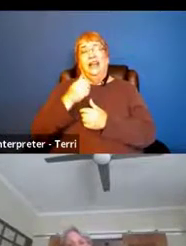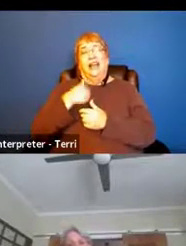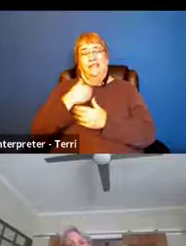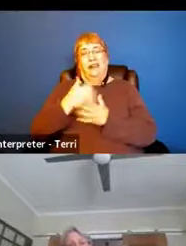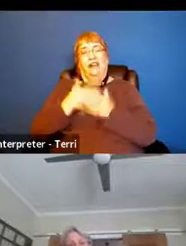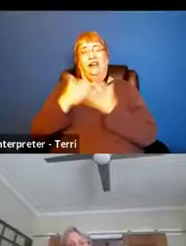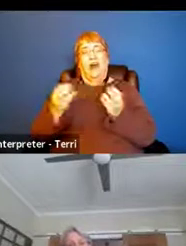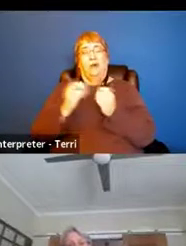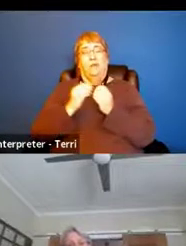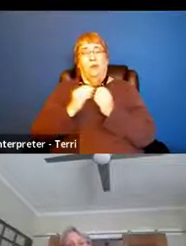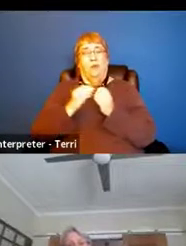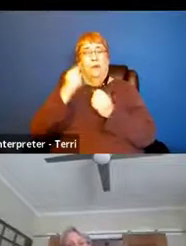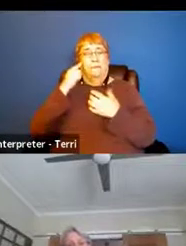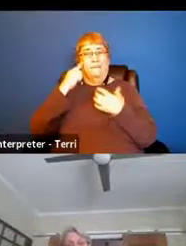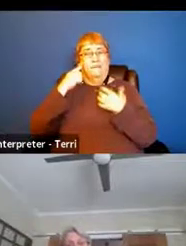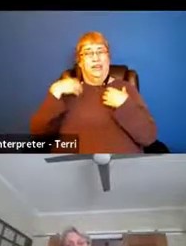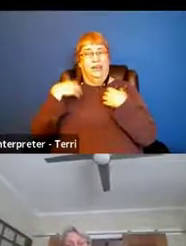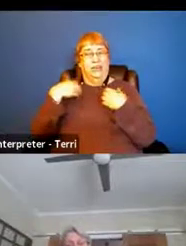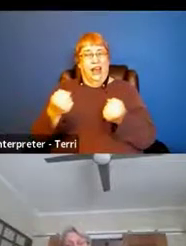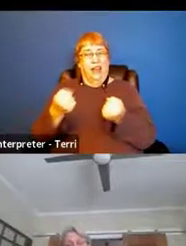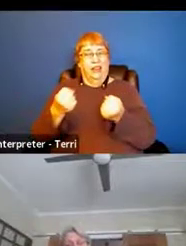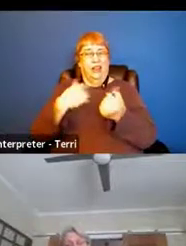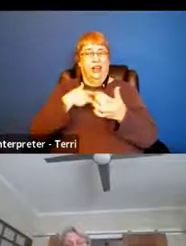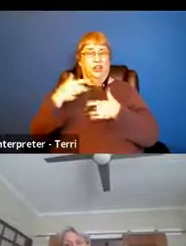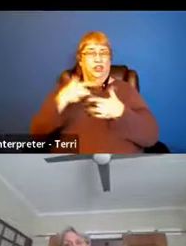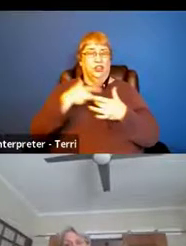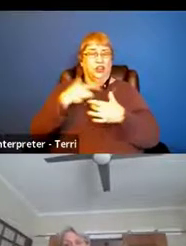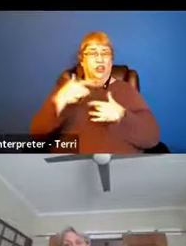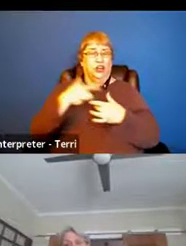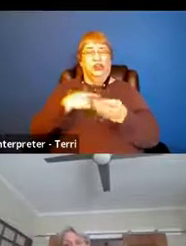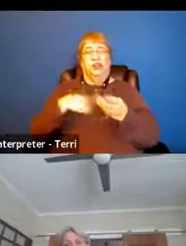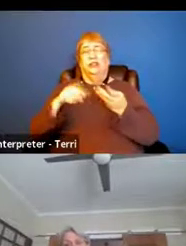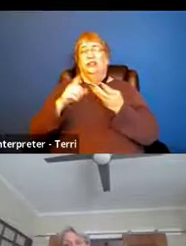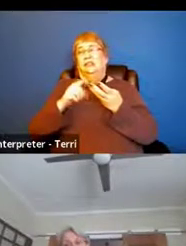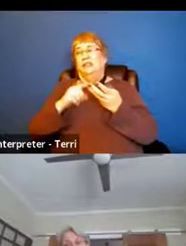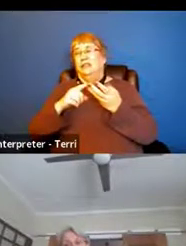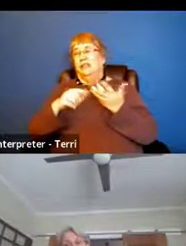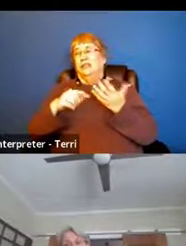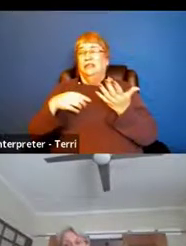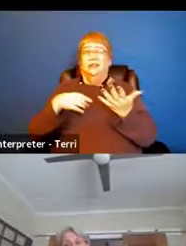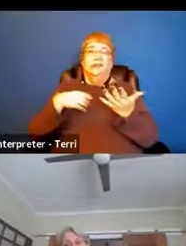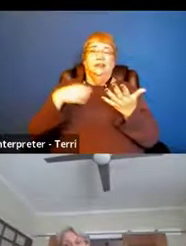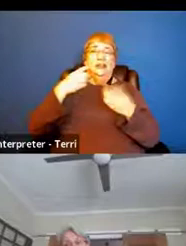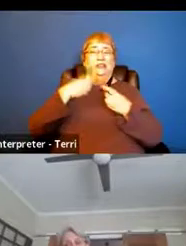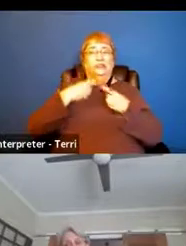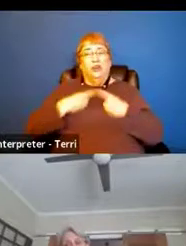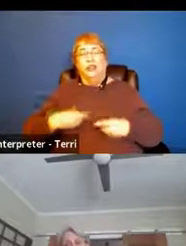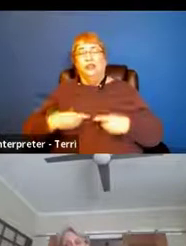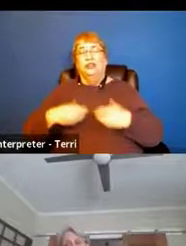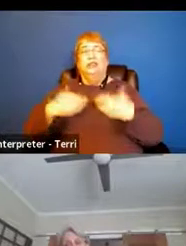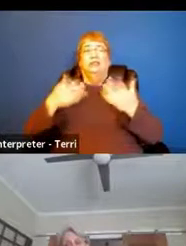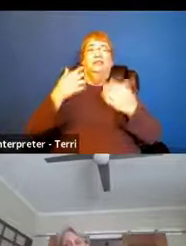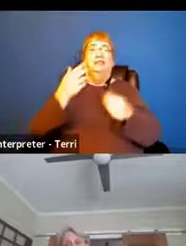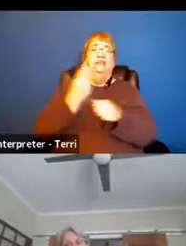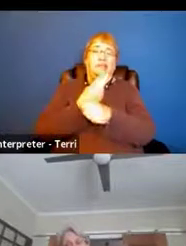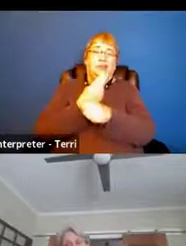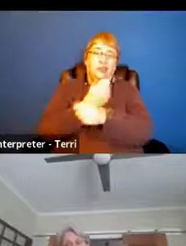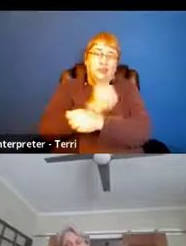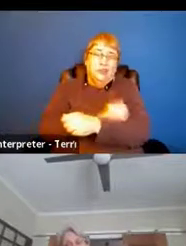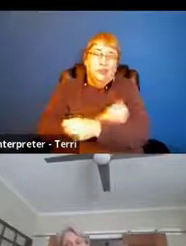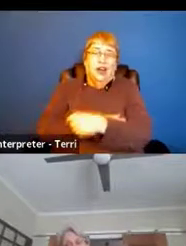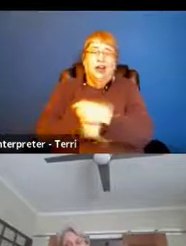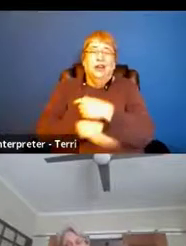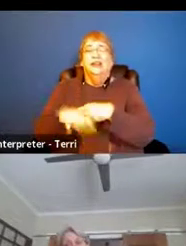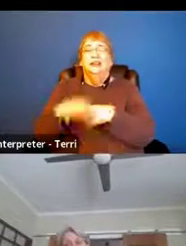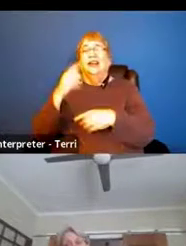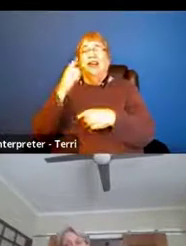and substance use and suicidal ideation since the pandemic has started. And so looking at what are the